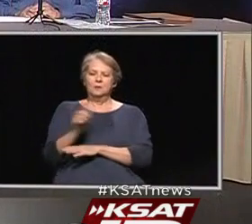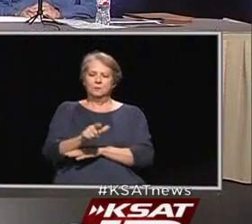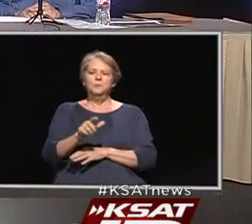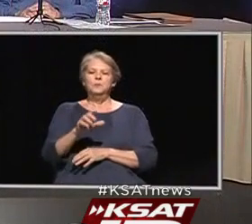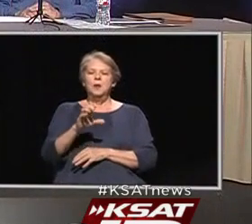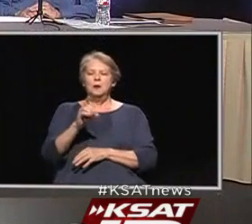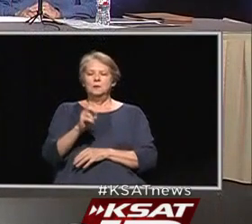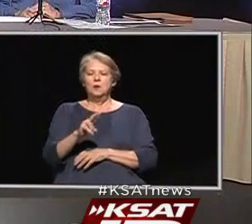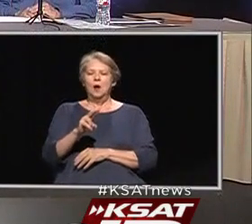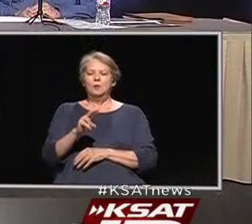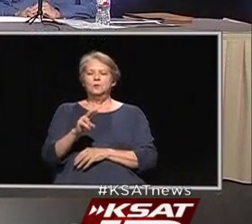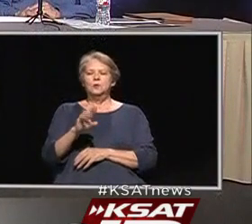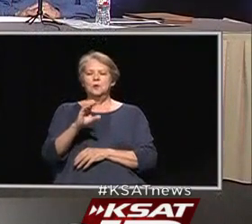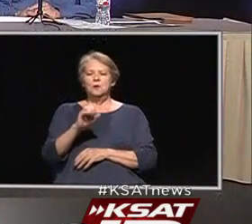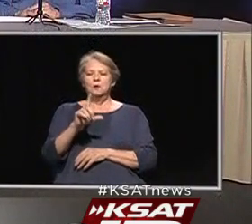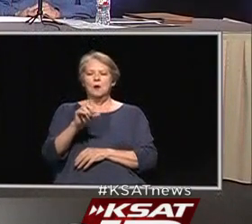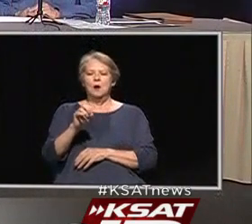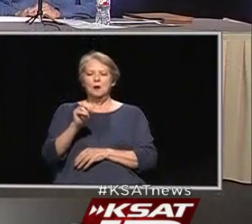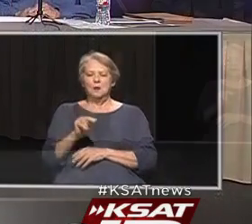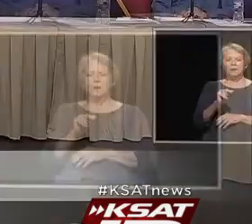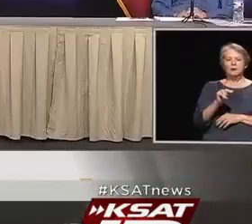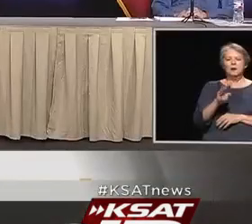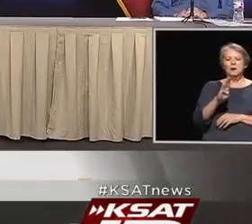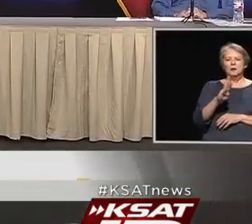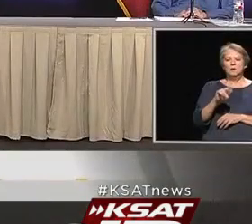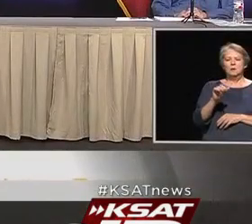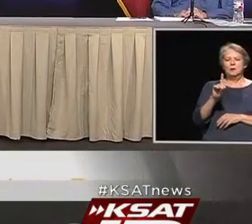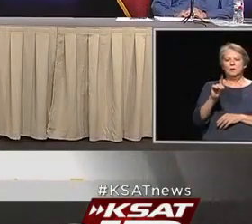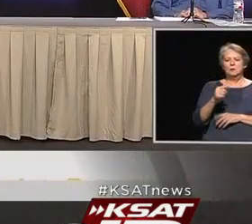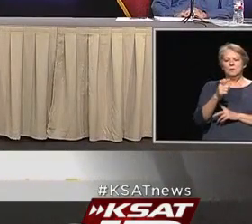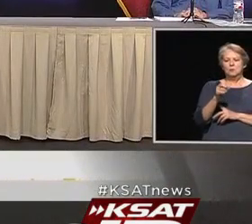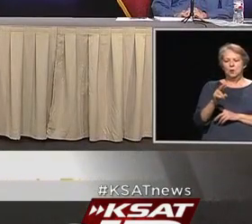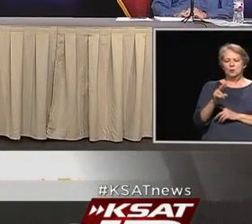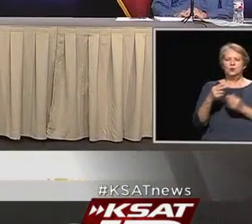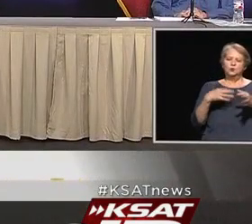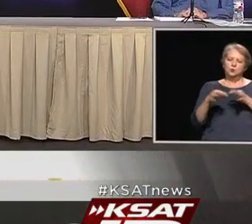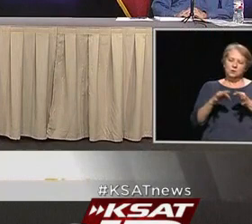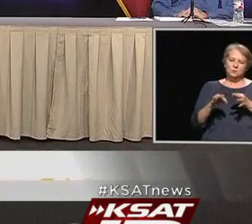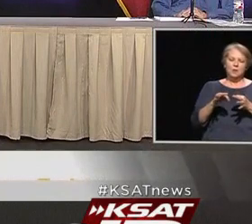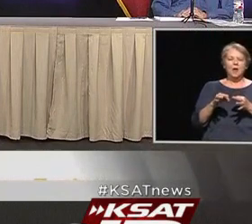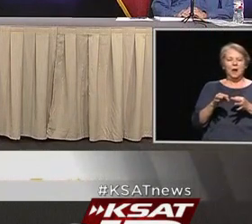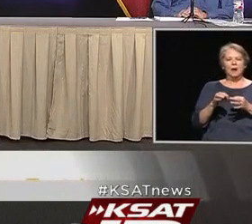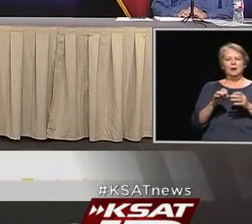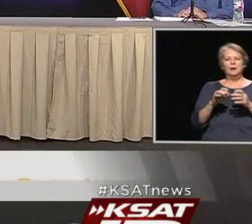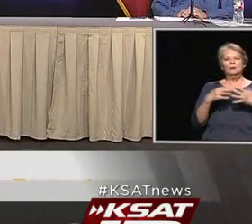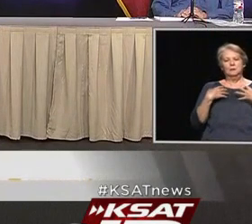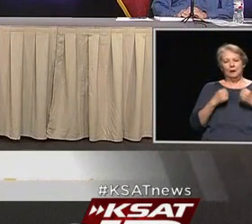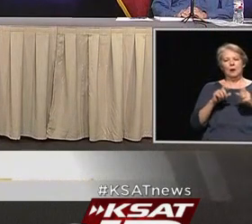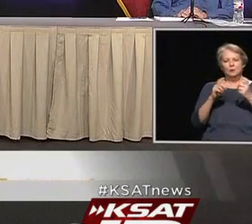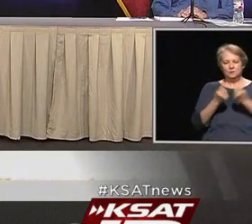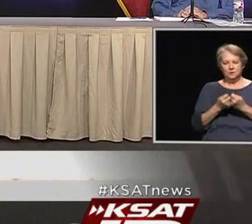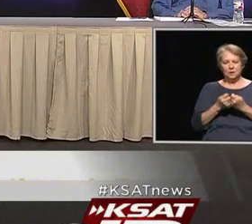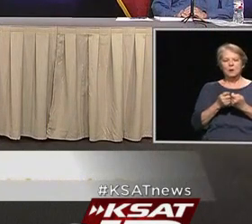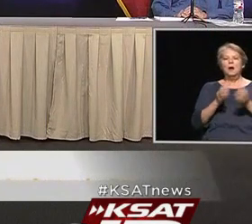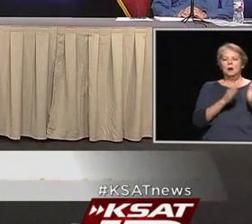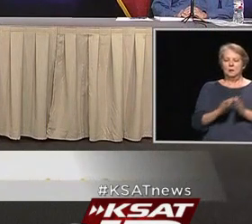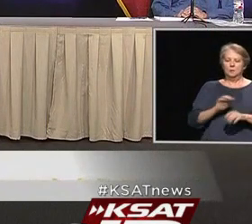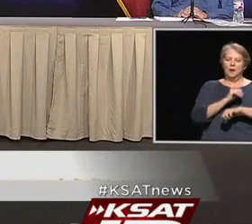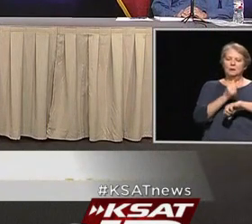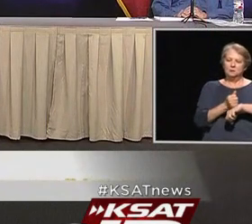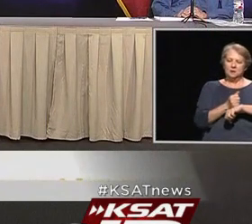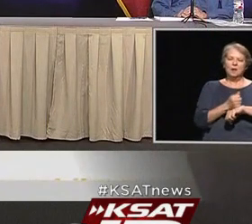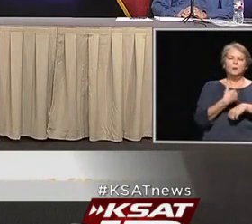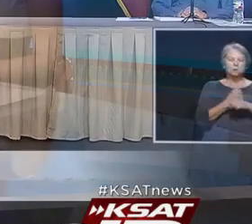Dr. Colleen Bridger, who will go over the highlights of our health transition team. All right, there you hear the latest from the county judge and Mayor